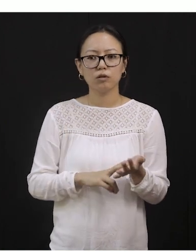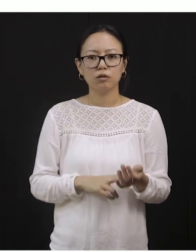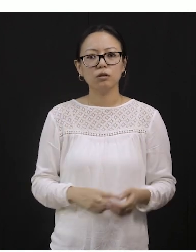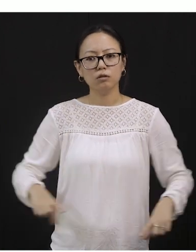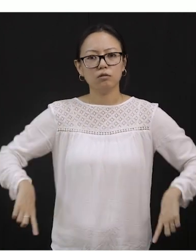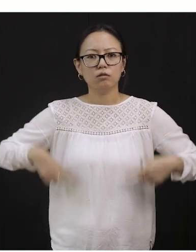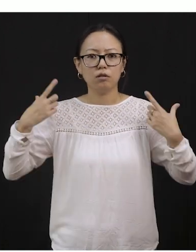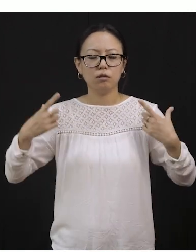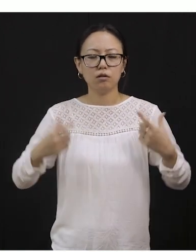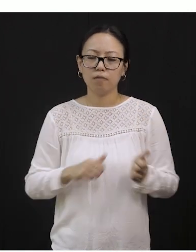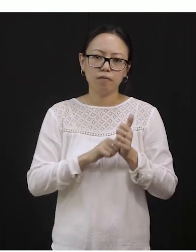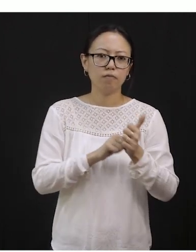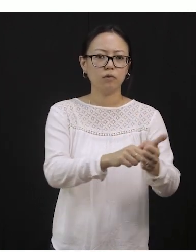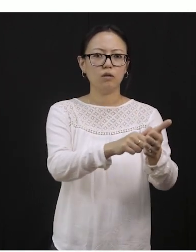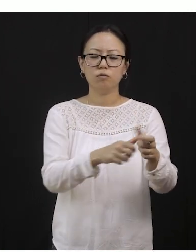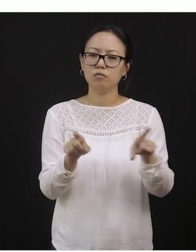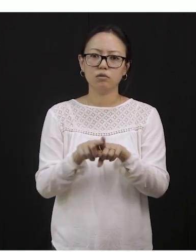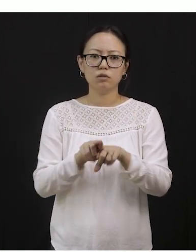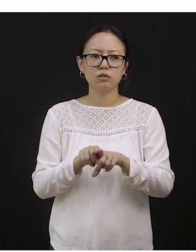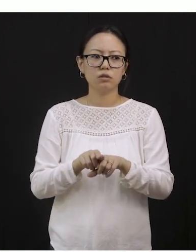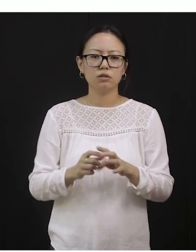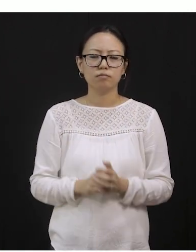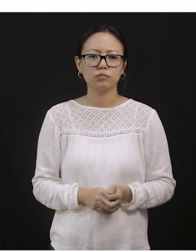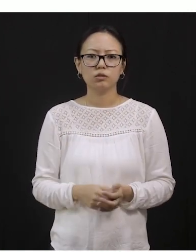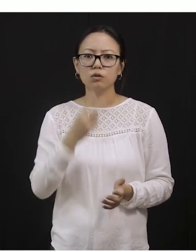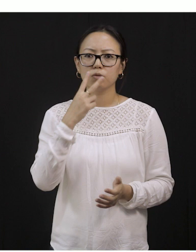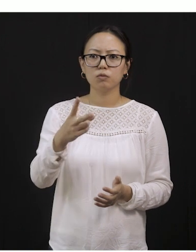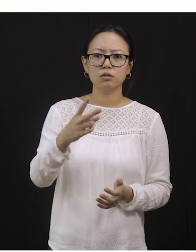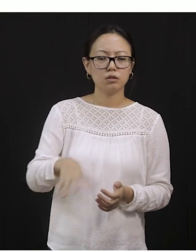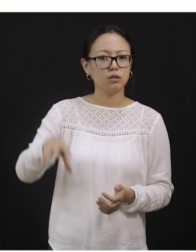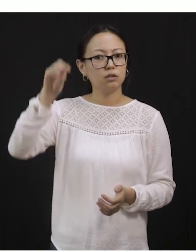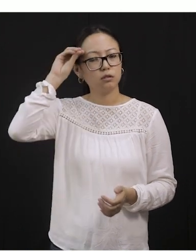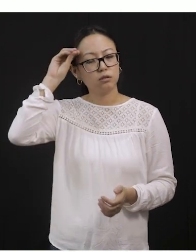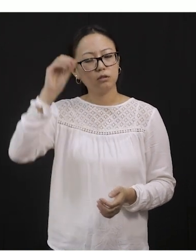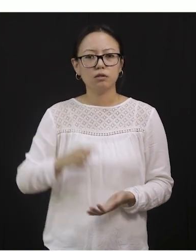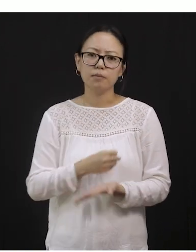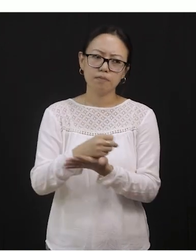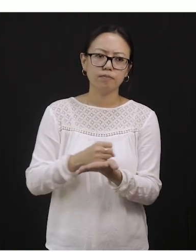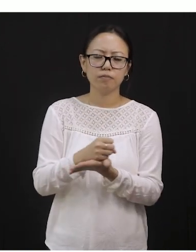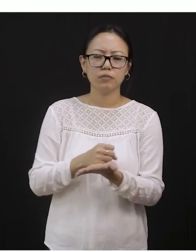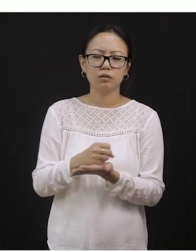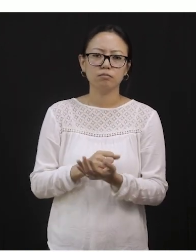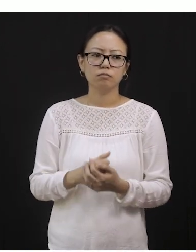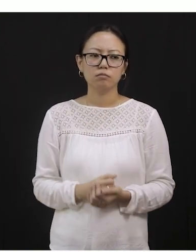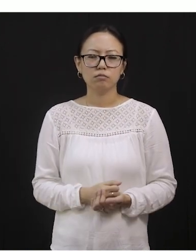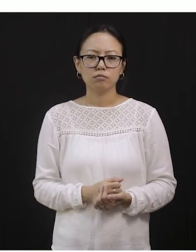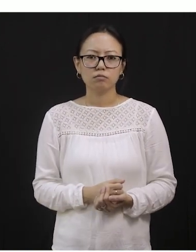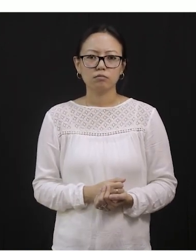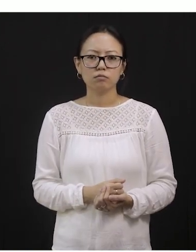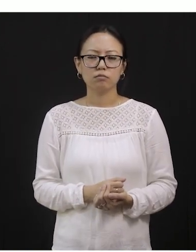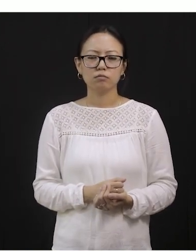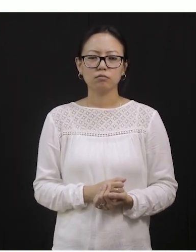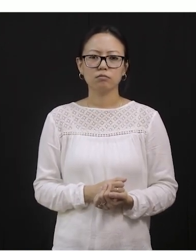into practice. Learn, watch, learn, and practice. That is what I wanted to tell you all. All